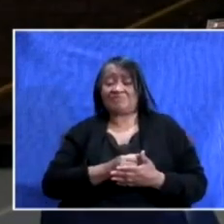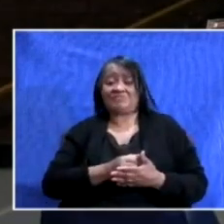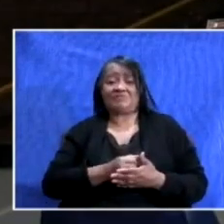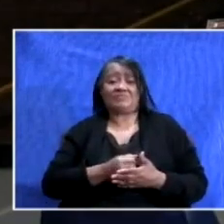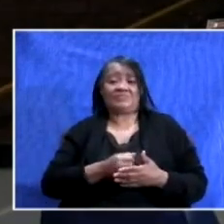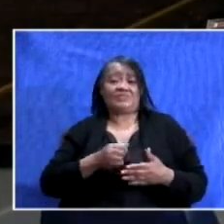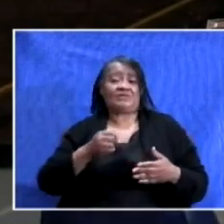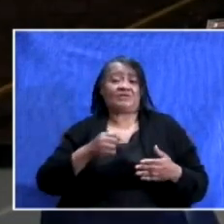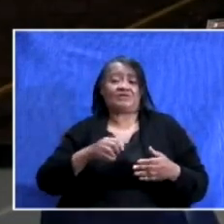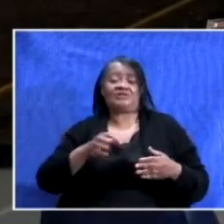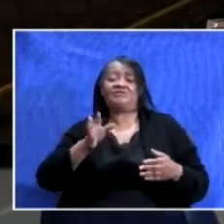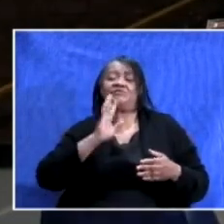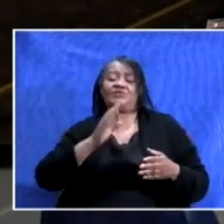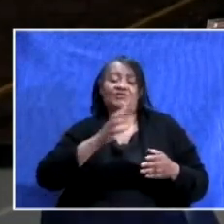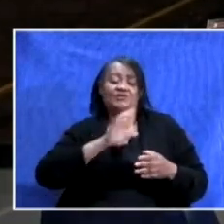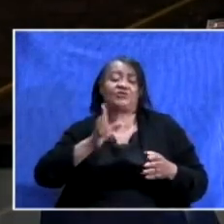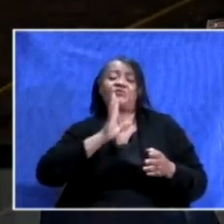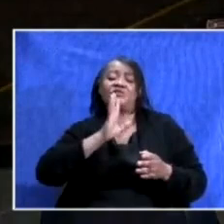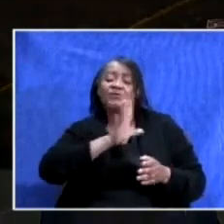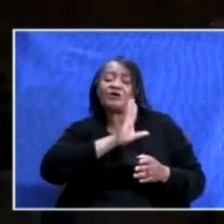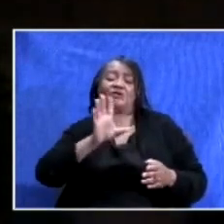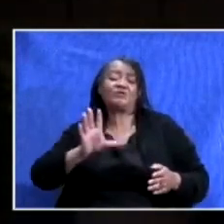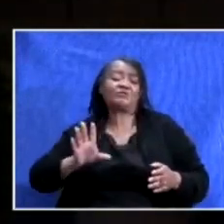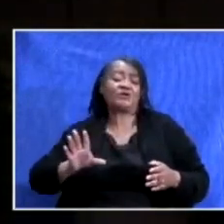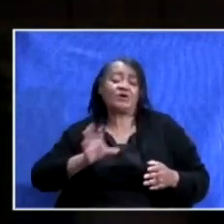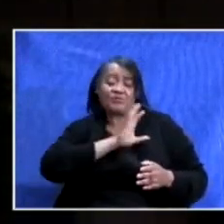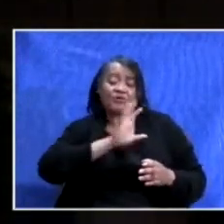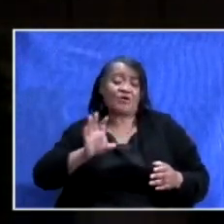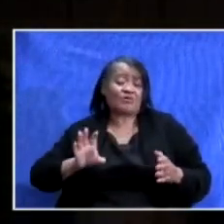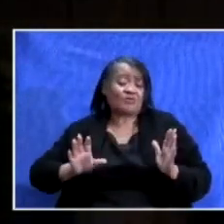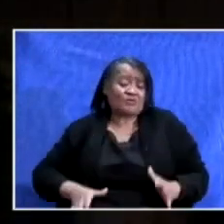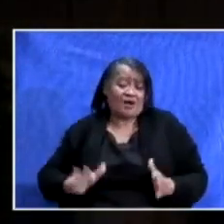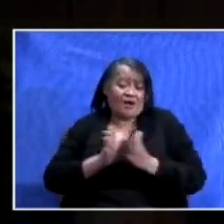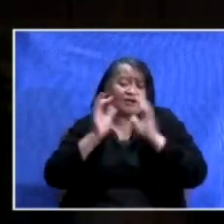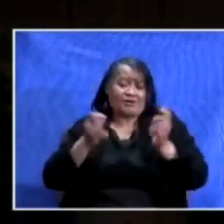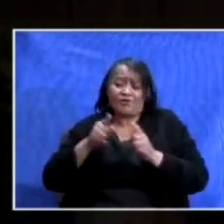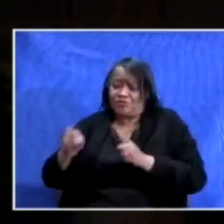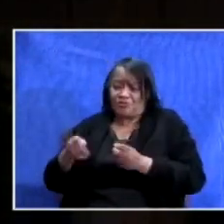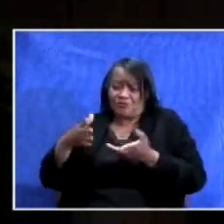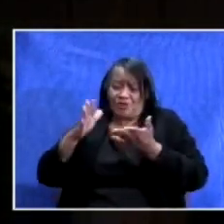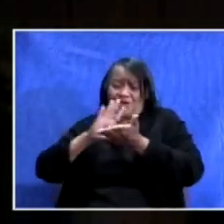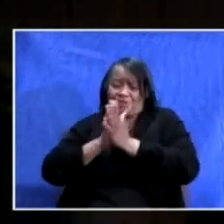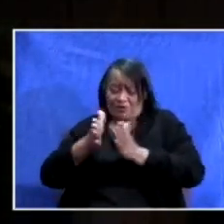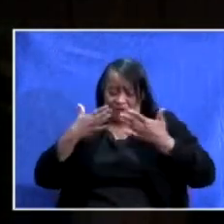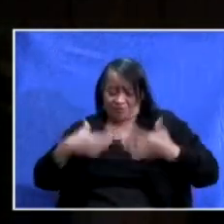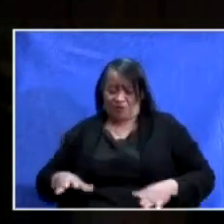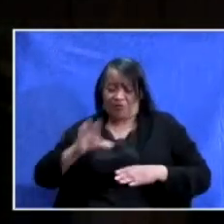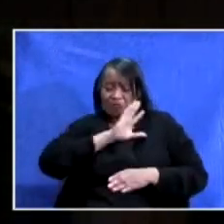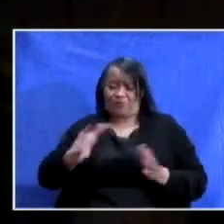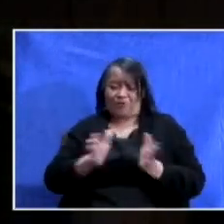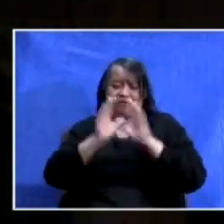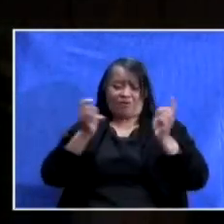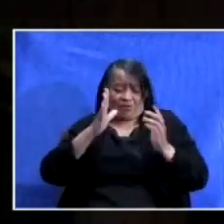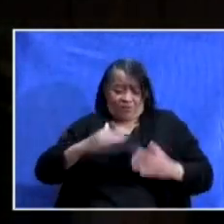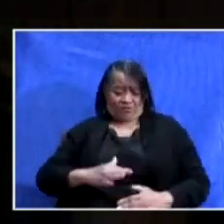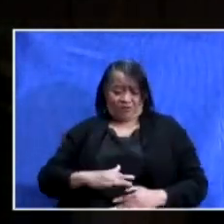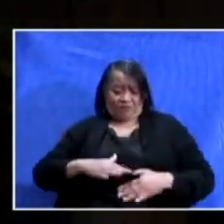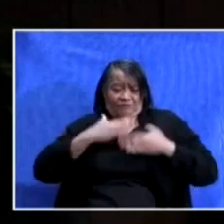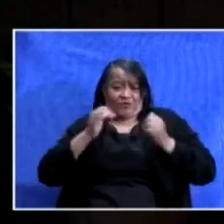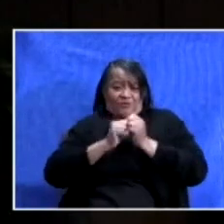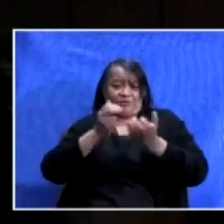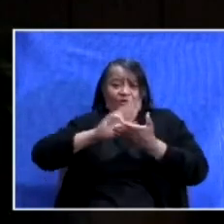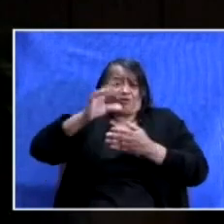our Christian ghetto language at Christianese. Hallelujah, be clothed in Christ. Hallelujah, be filled with the